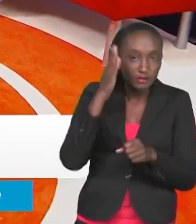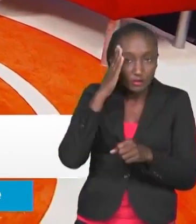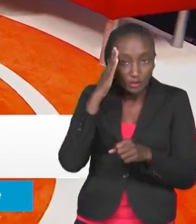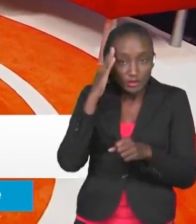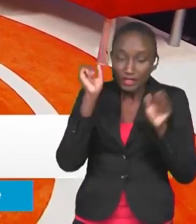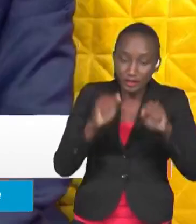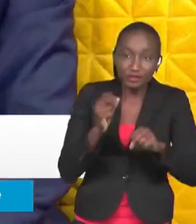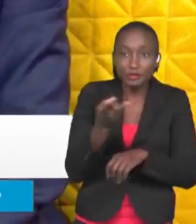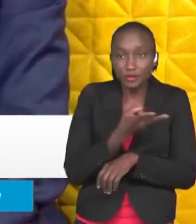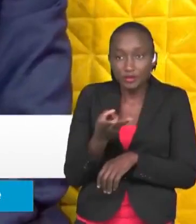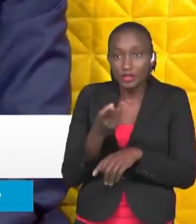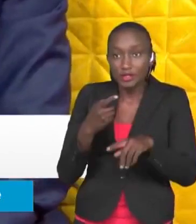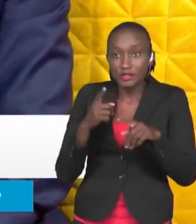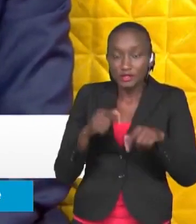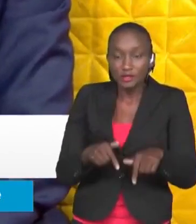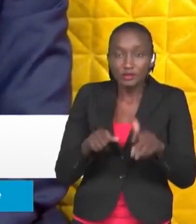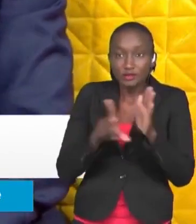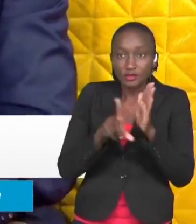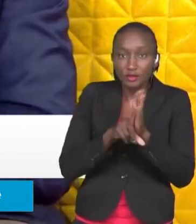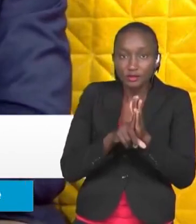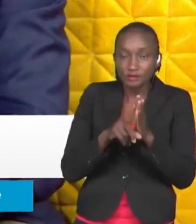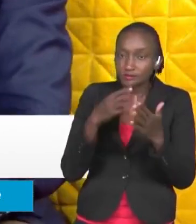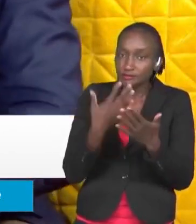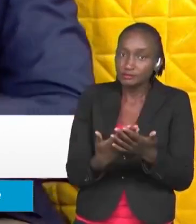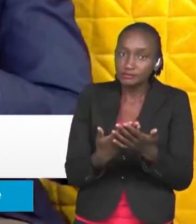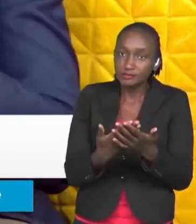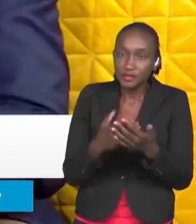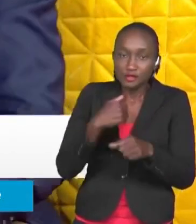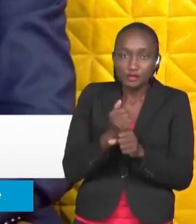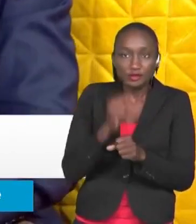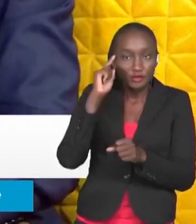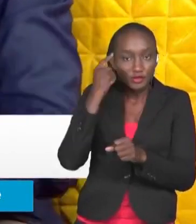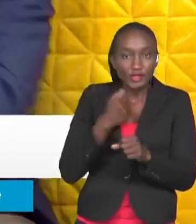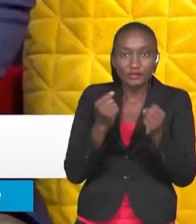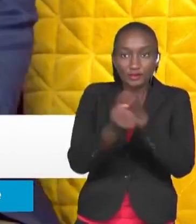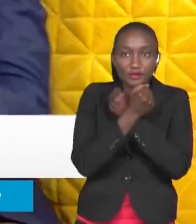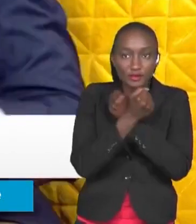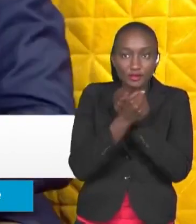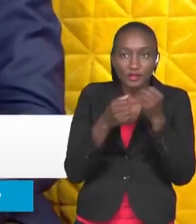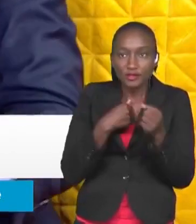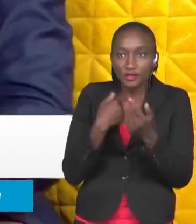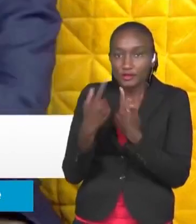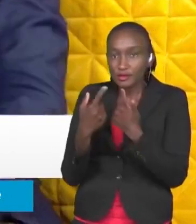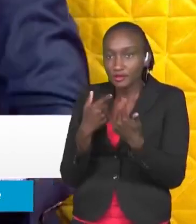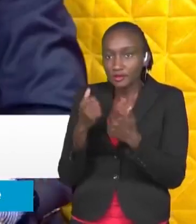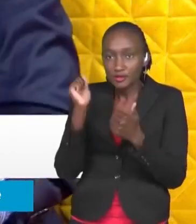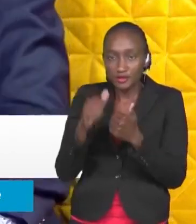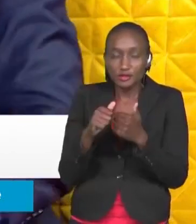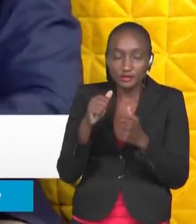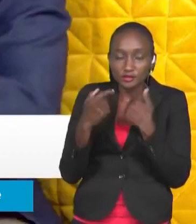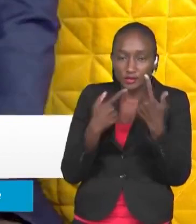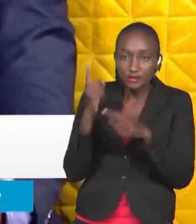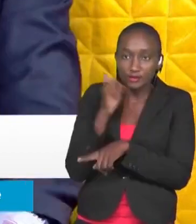happening," now the law is on him. Do you think there'll be this protection whereby we have talked about this? We're exhausting this